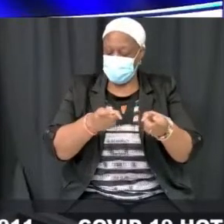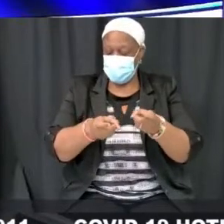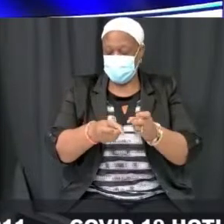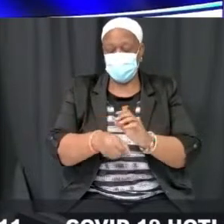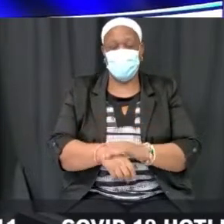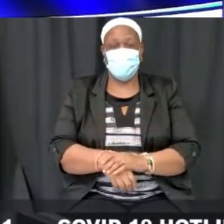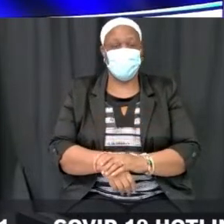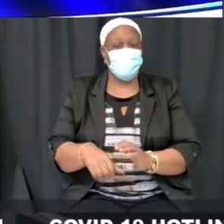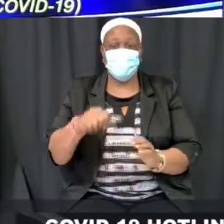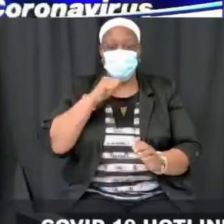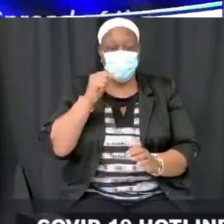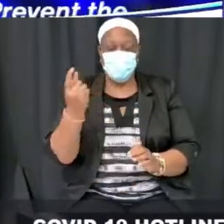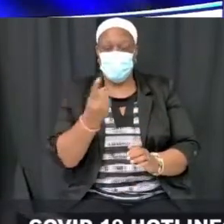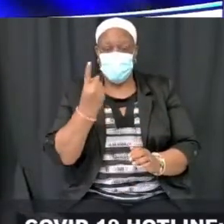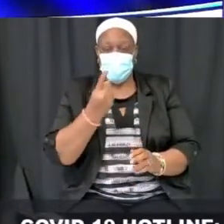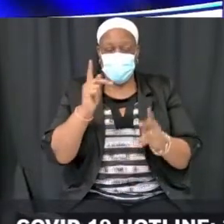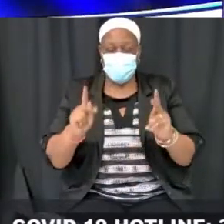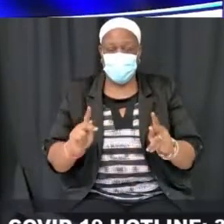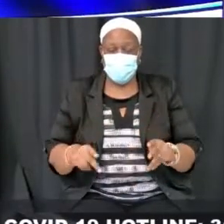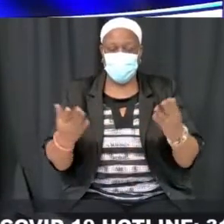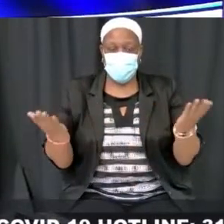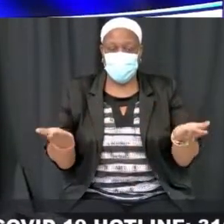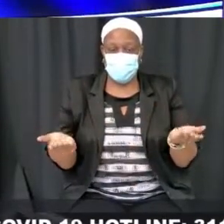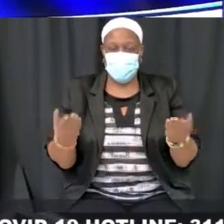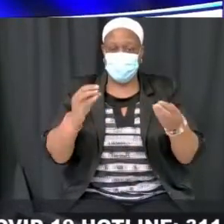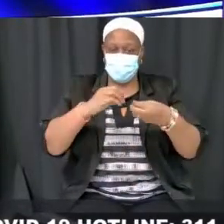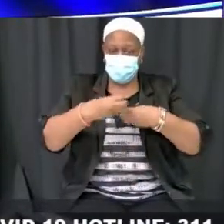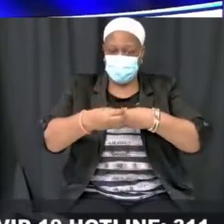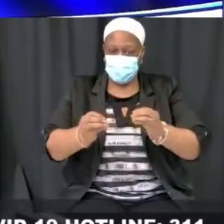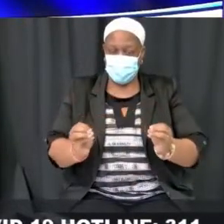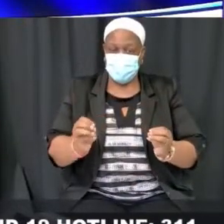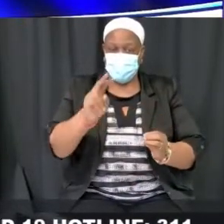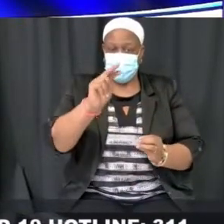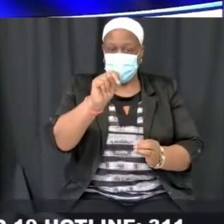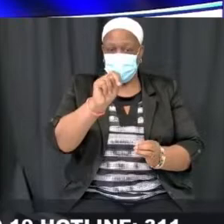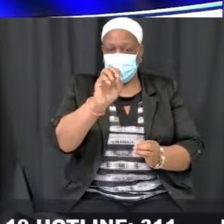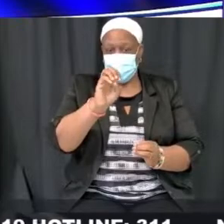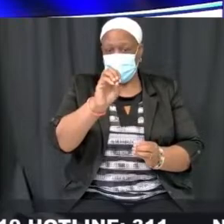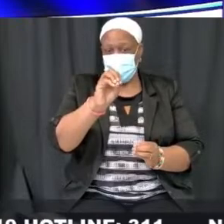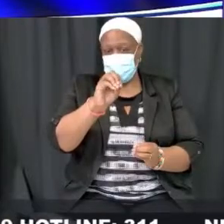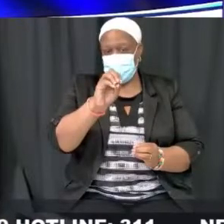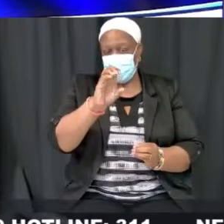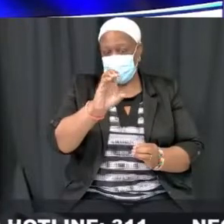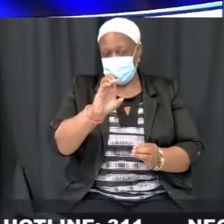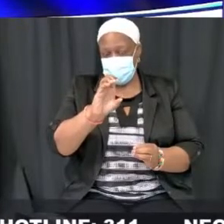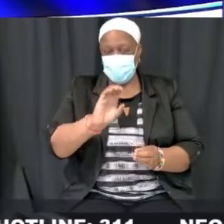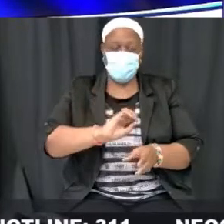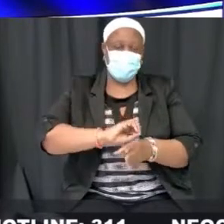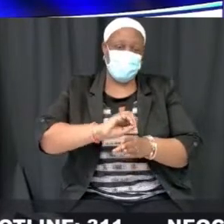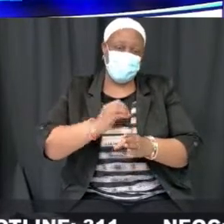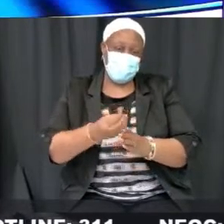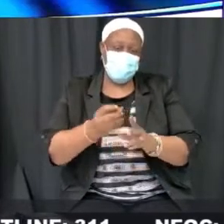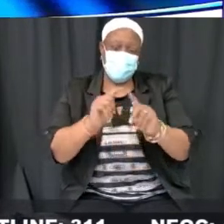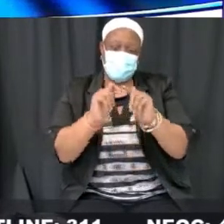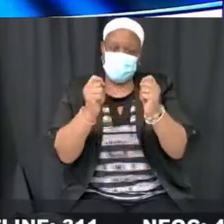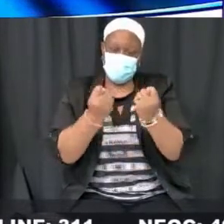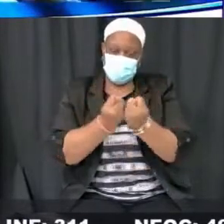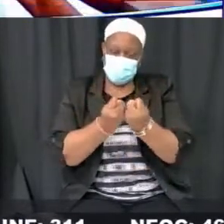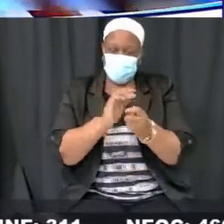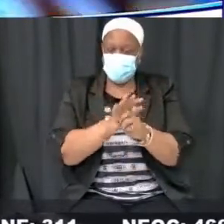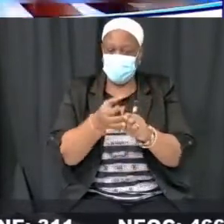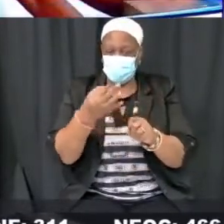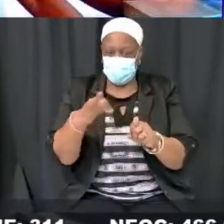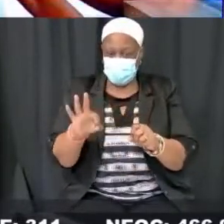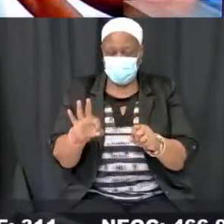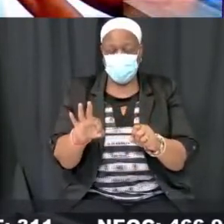the NEOC, it is not just the National COVID-19 Task Force, but all of